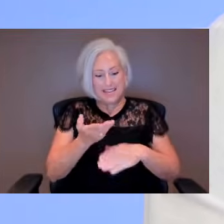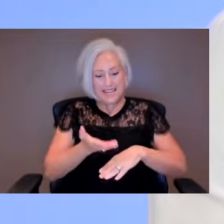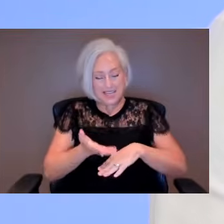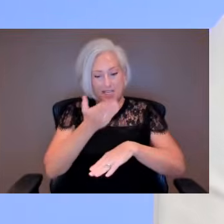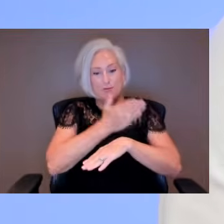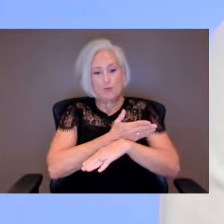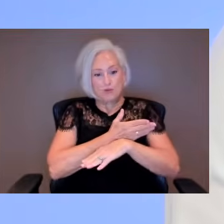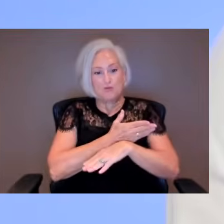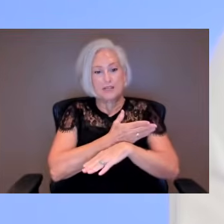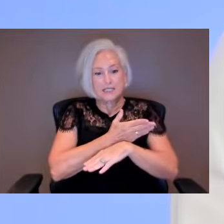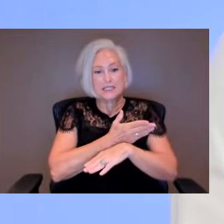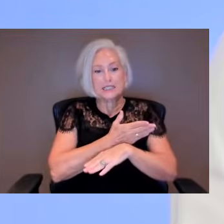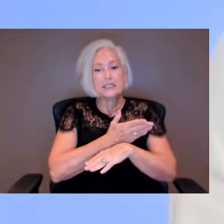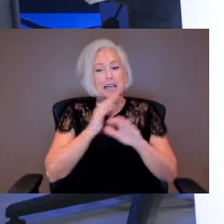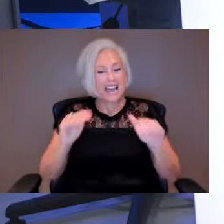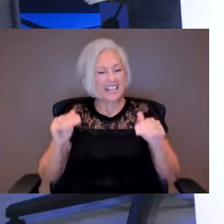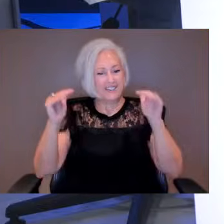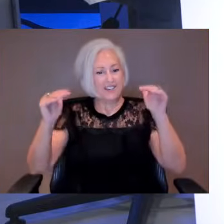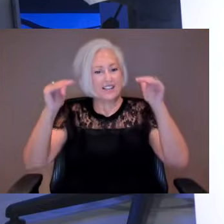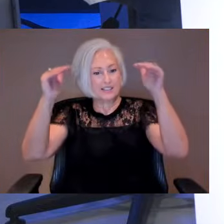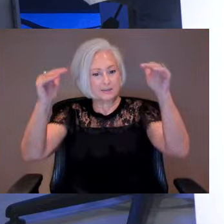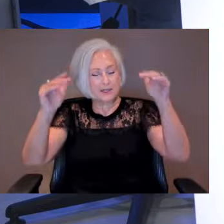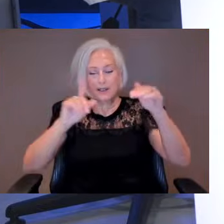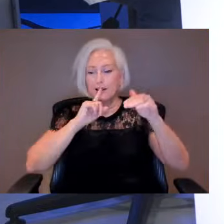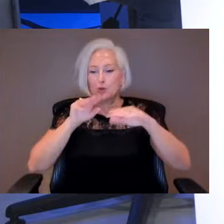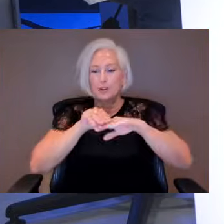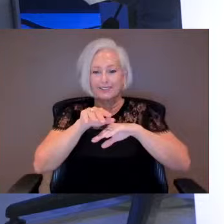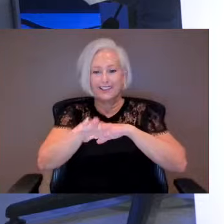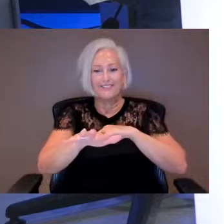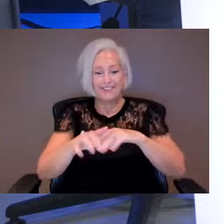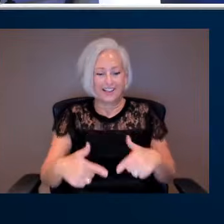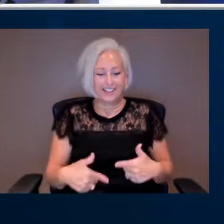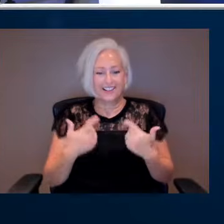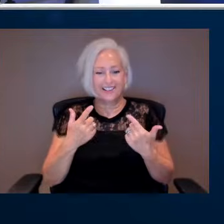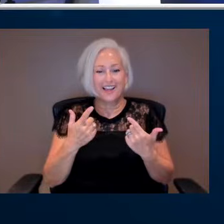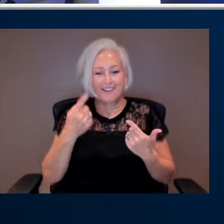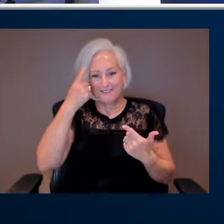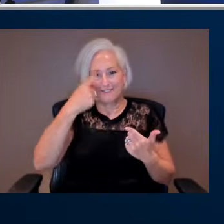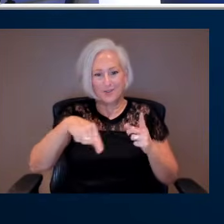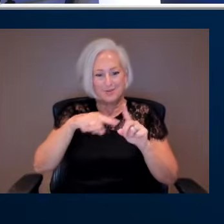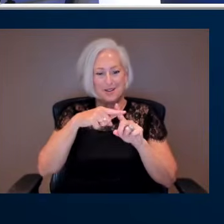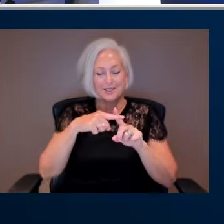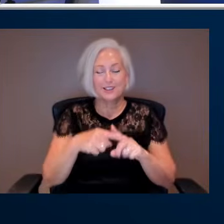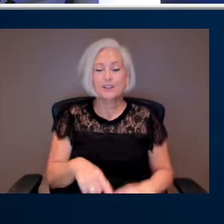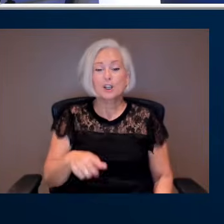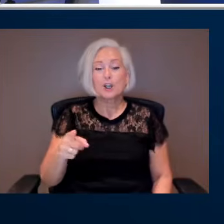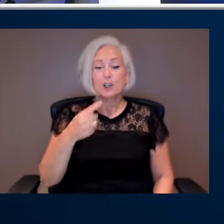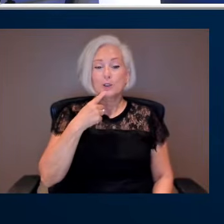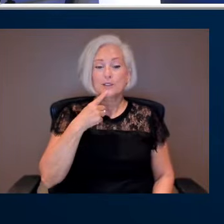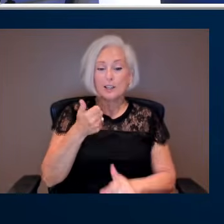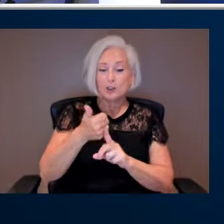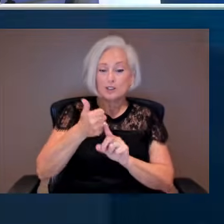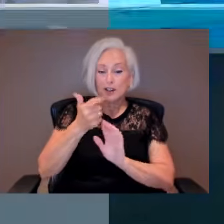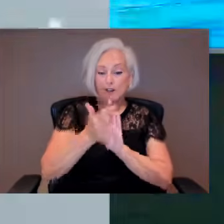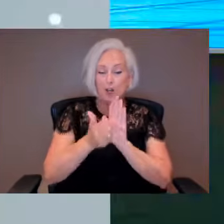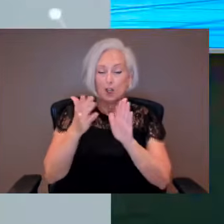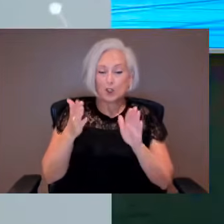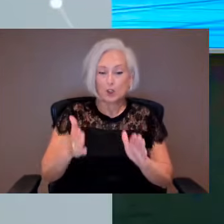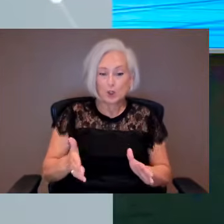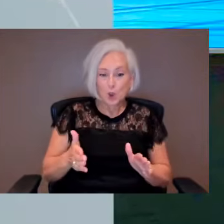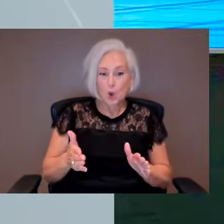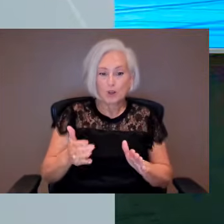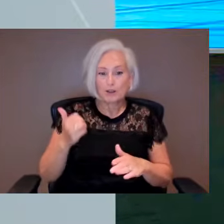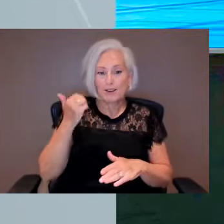lot of our patients. Okay, Matt, you are an attorney by day, as you have mentioned. Tell us about your night job. How did this find